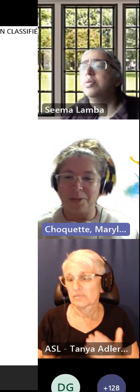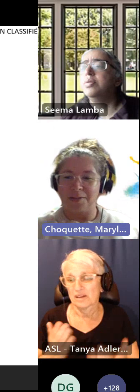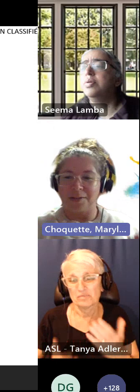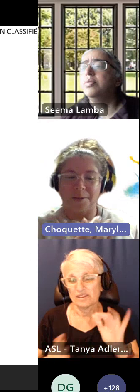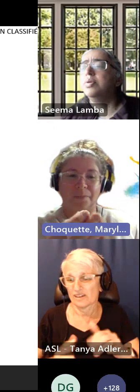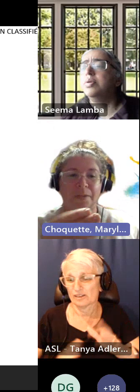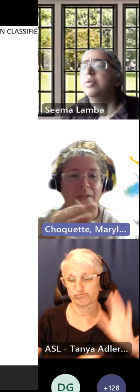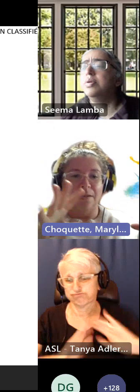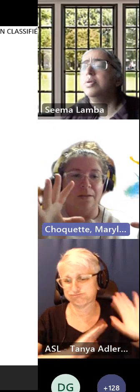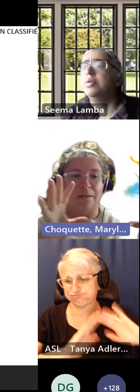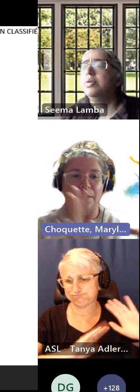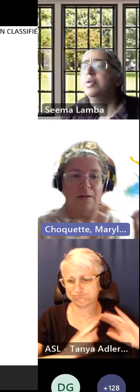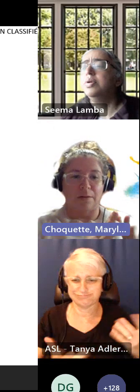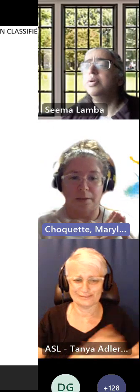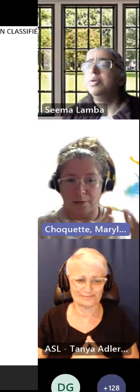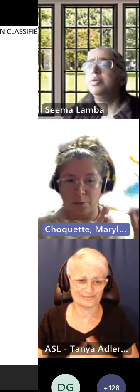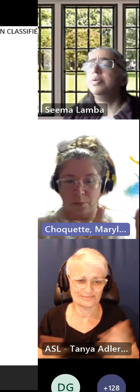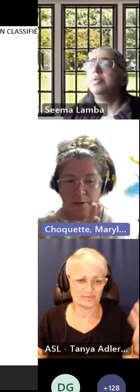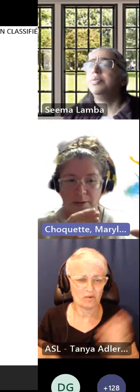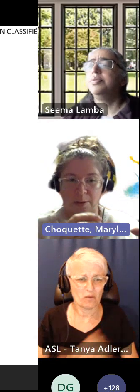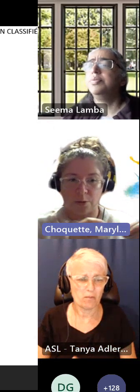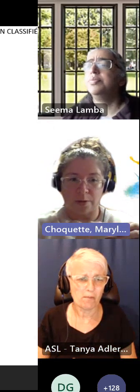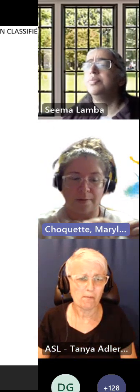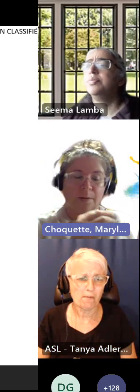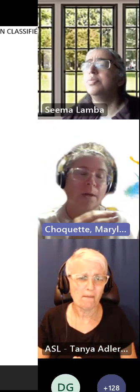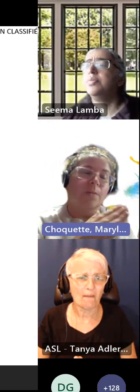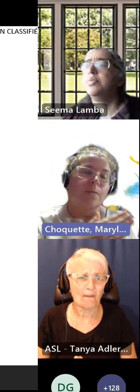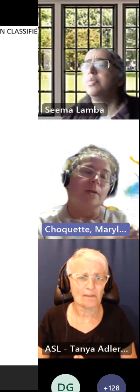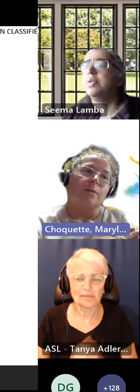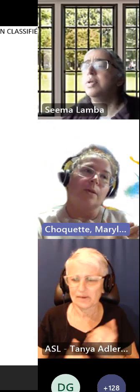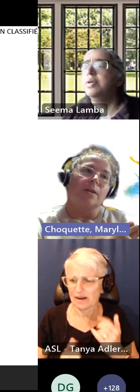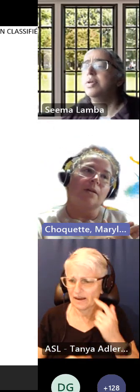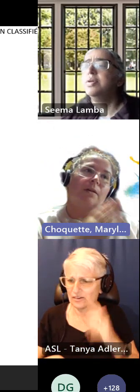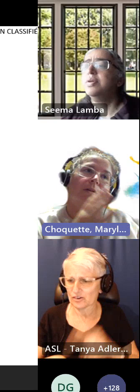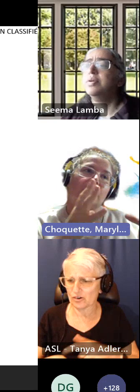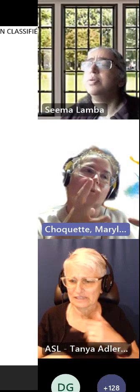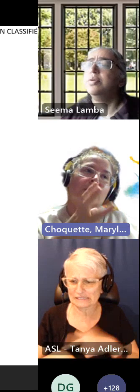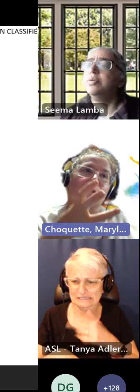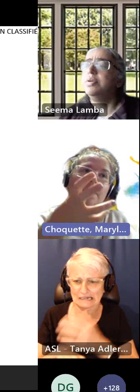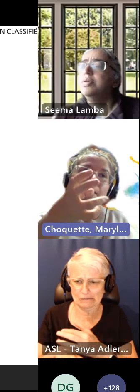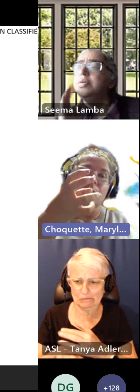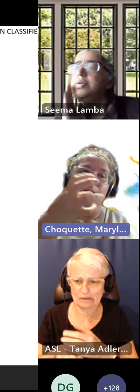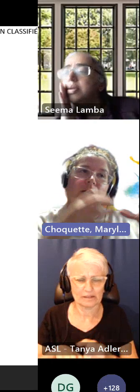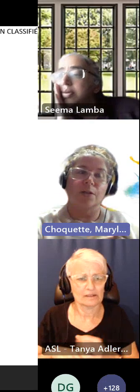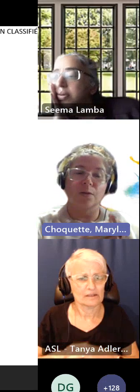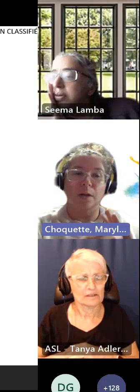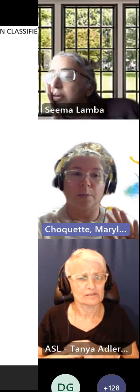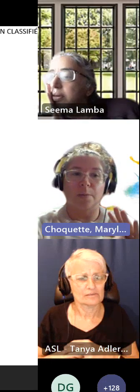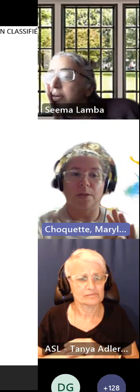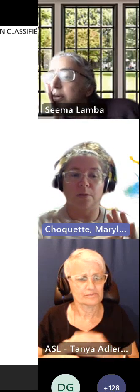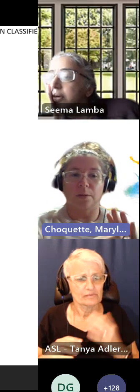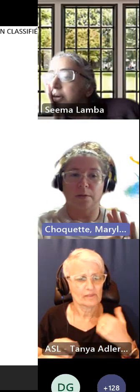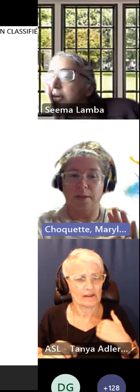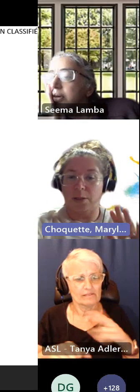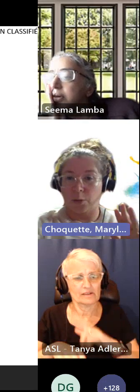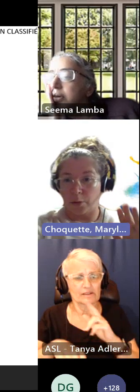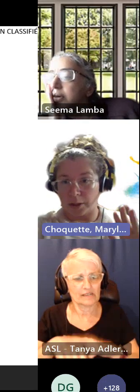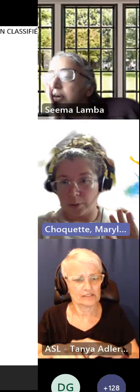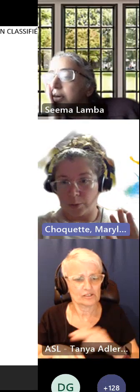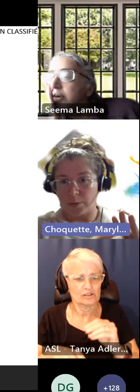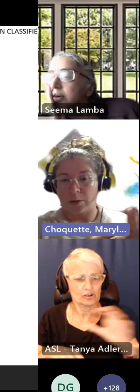in time, but and I know we're getting short on time, but really there's the national